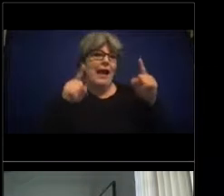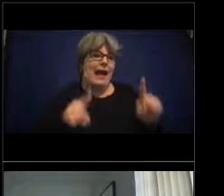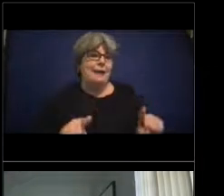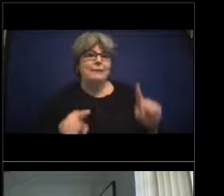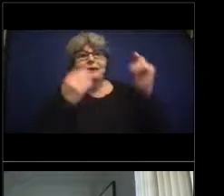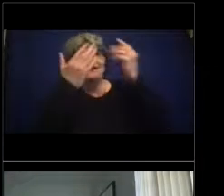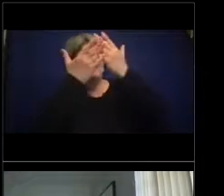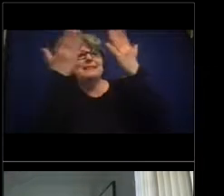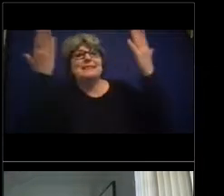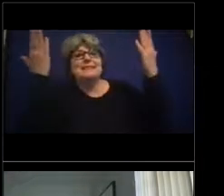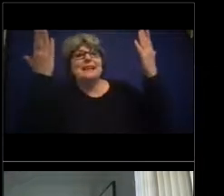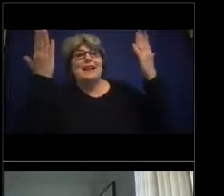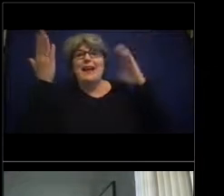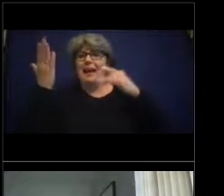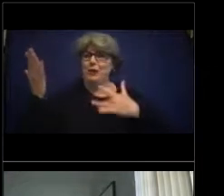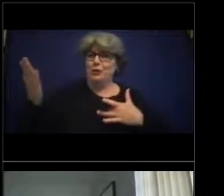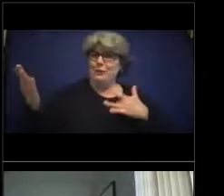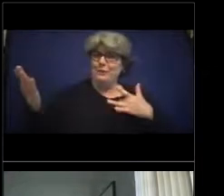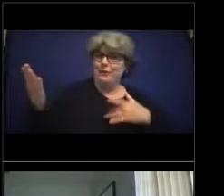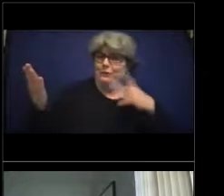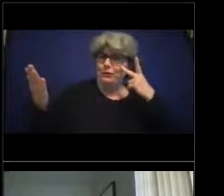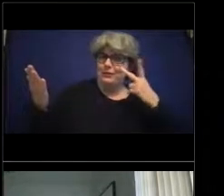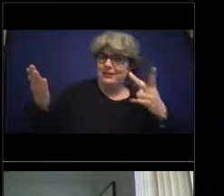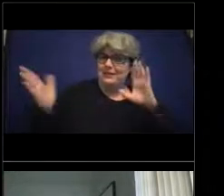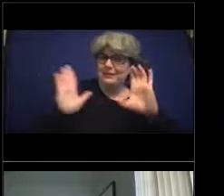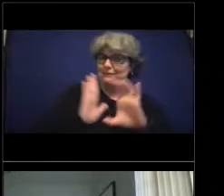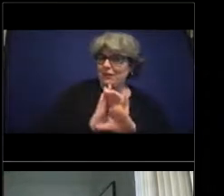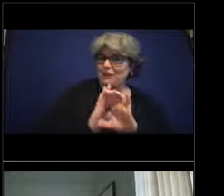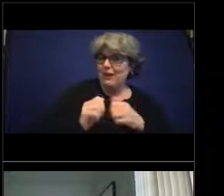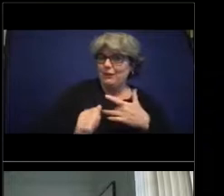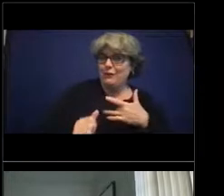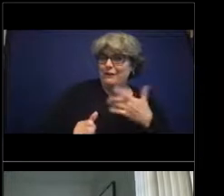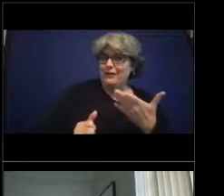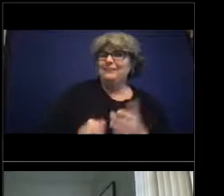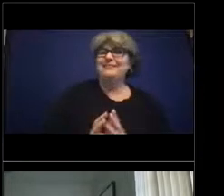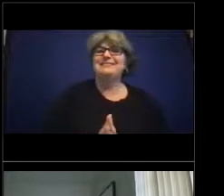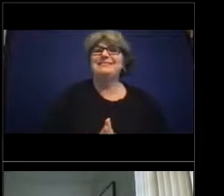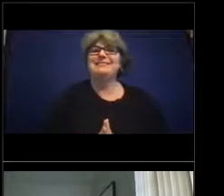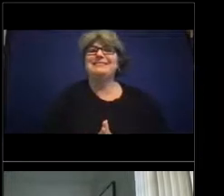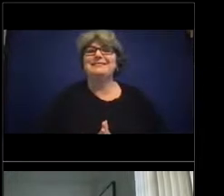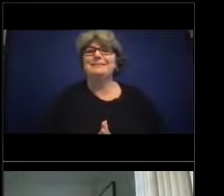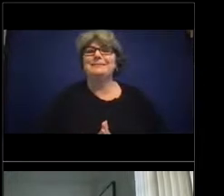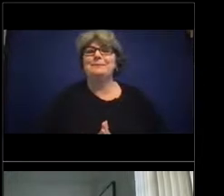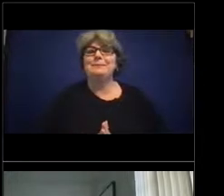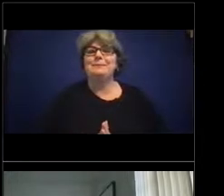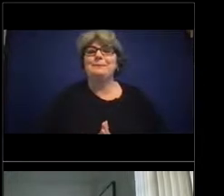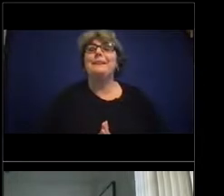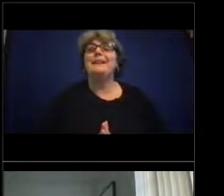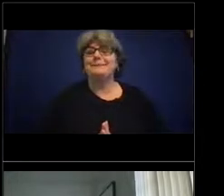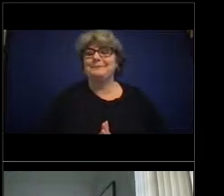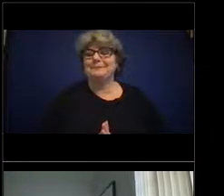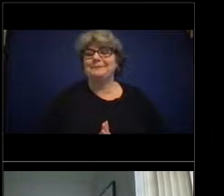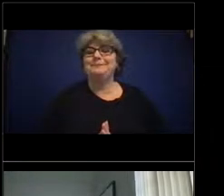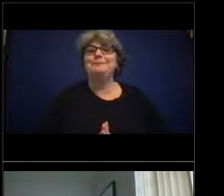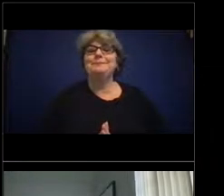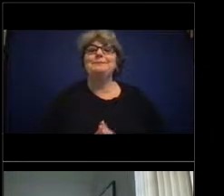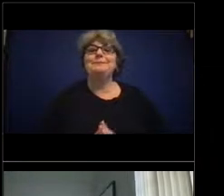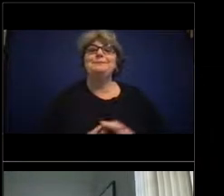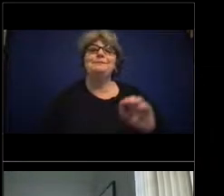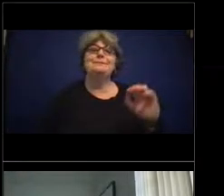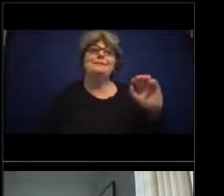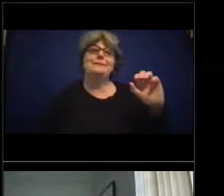sky? How do you feel when you look at this photo? All right, so we've got some answers coming in now. We have Sienna